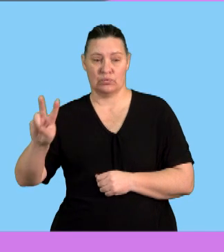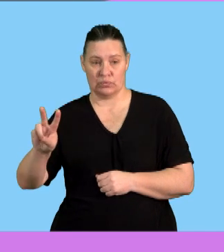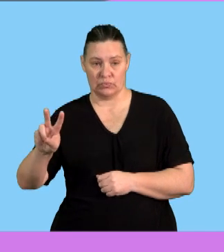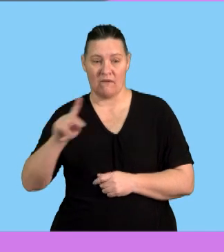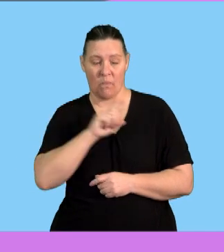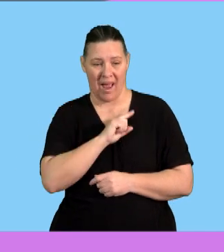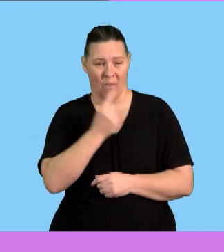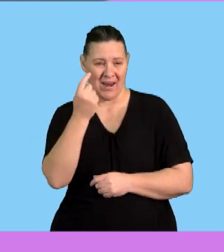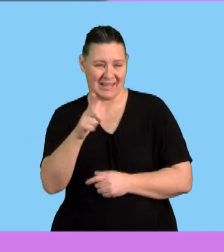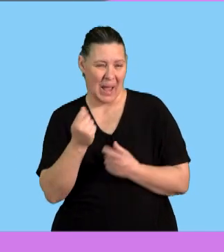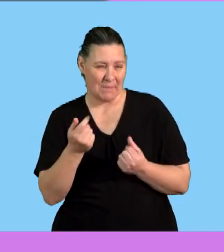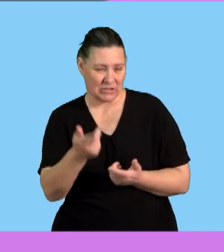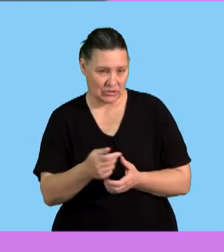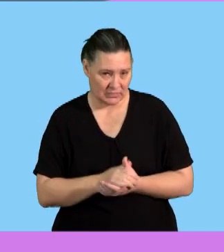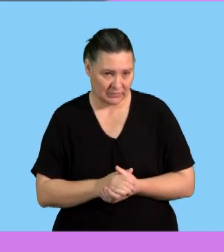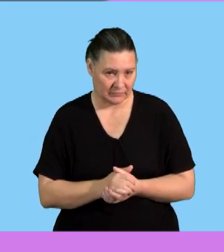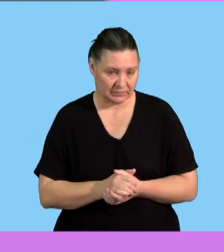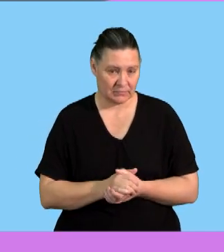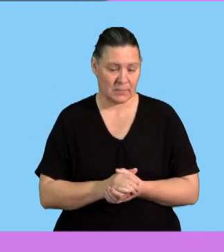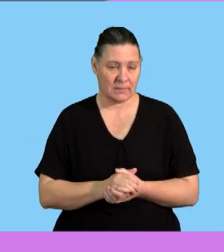per liter. So we have